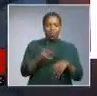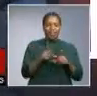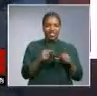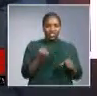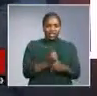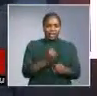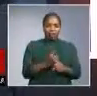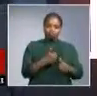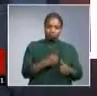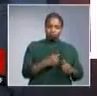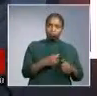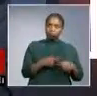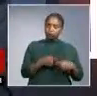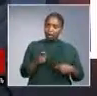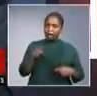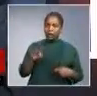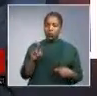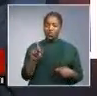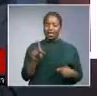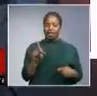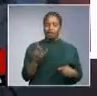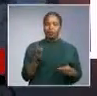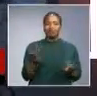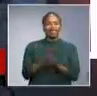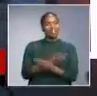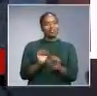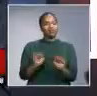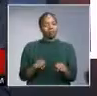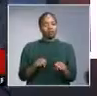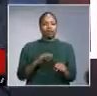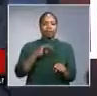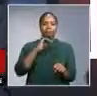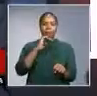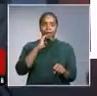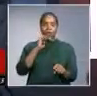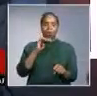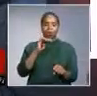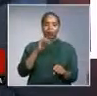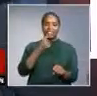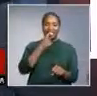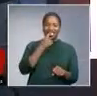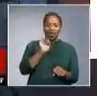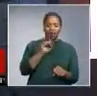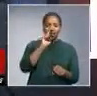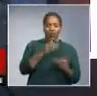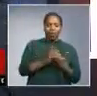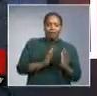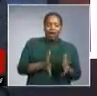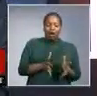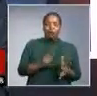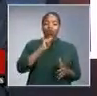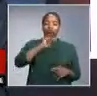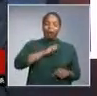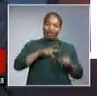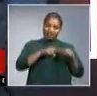which is a good thing to the UK. We don't only, send precious metals and precious stones, which is what they really rely